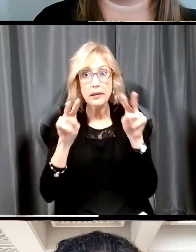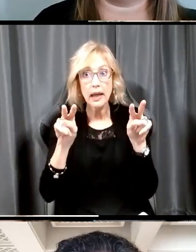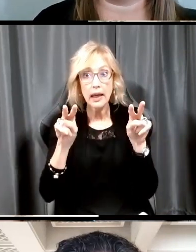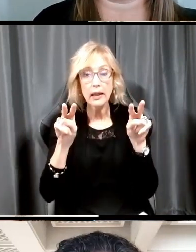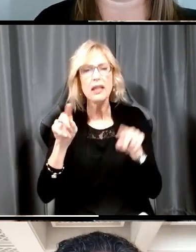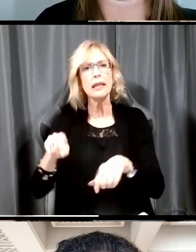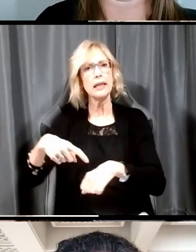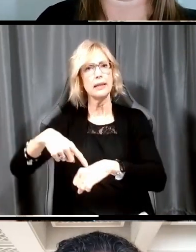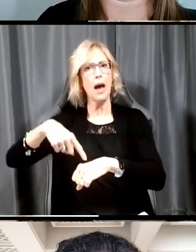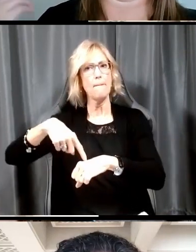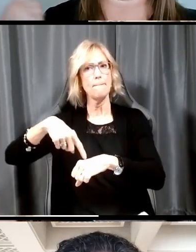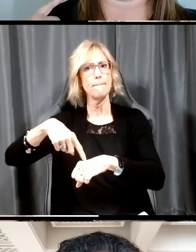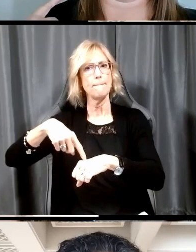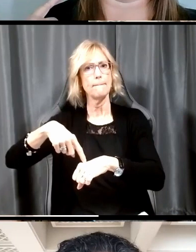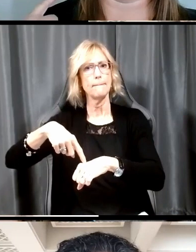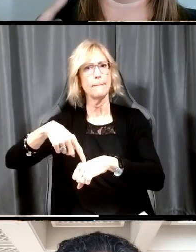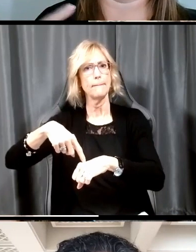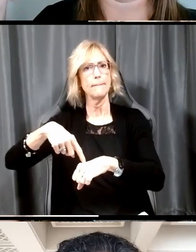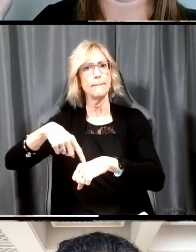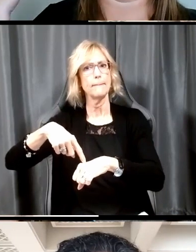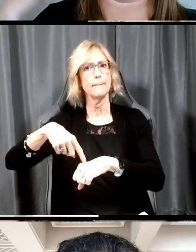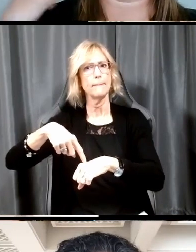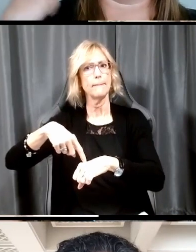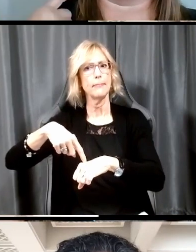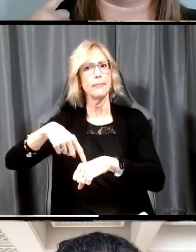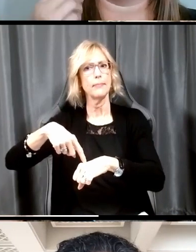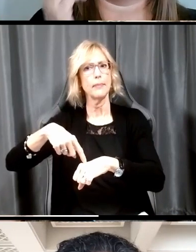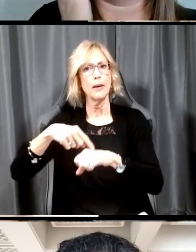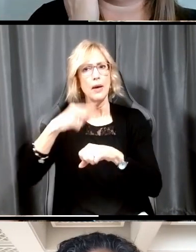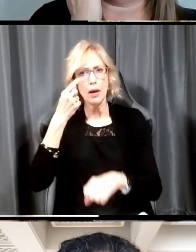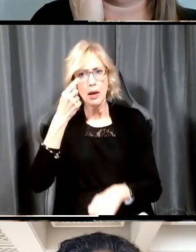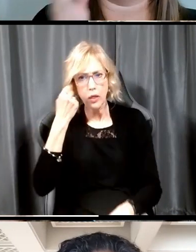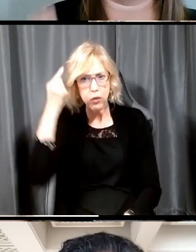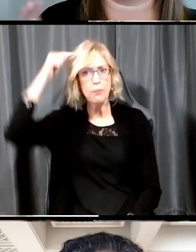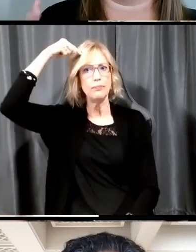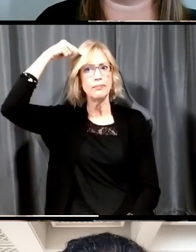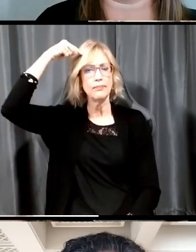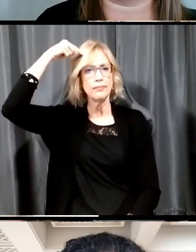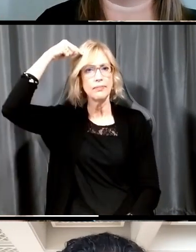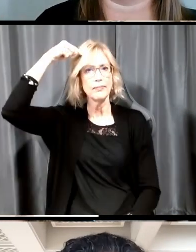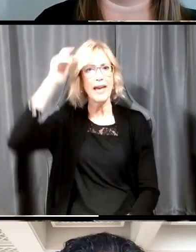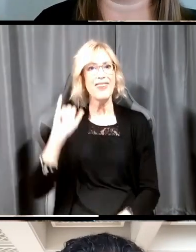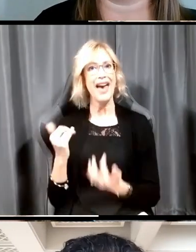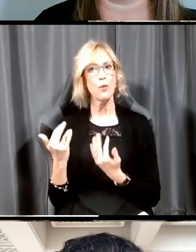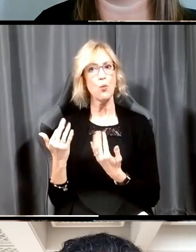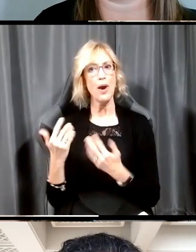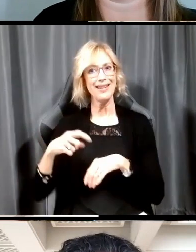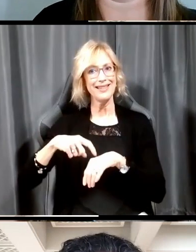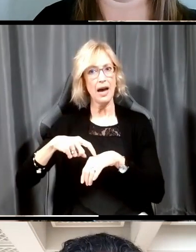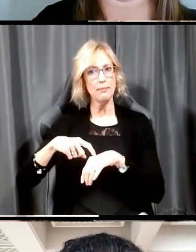takes time for it to get to our brain. So we're talking about that wait time. And a lot of